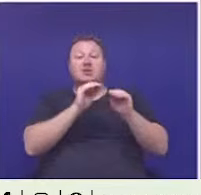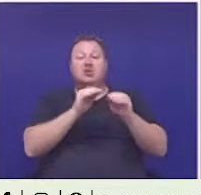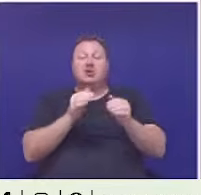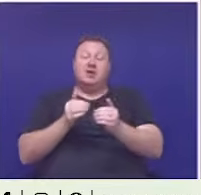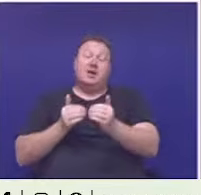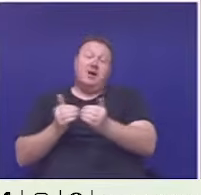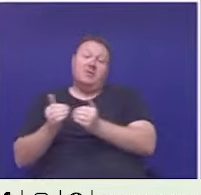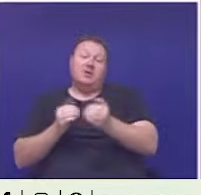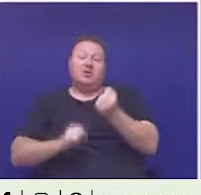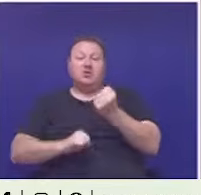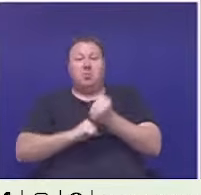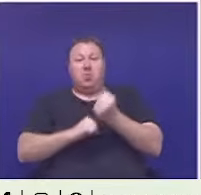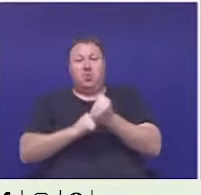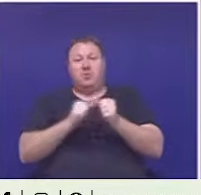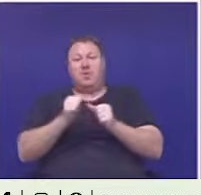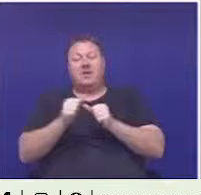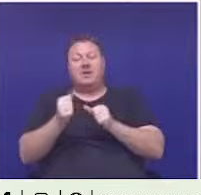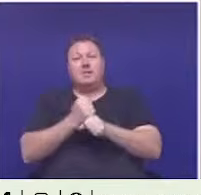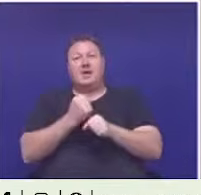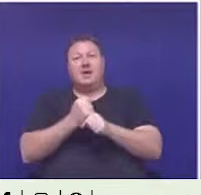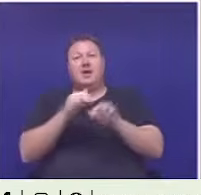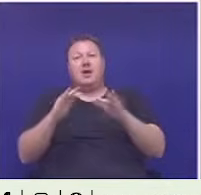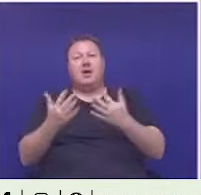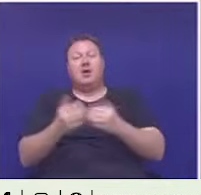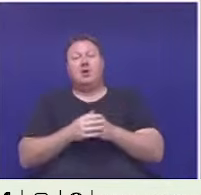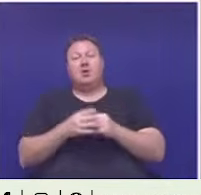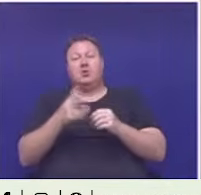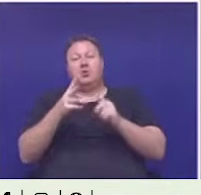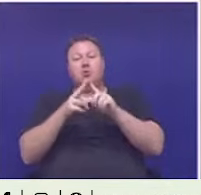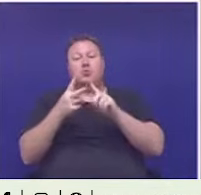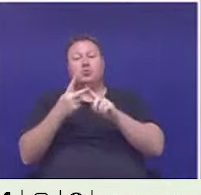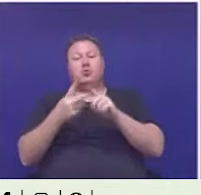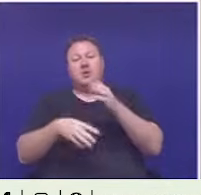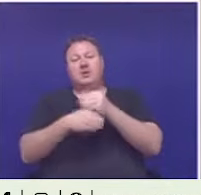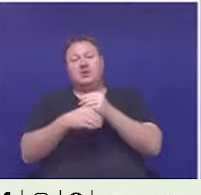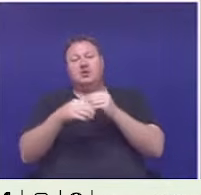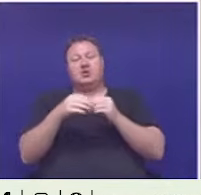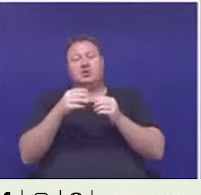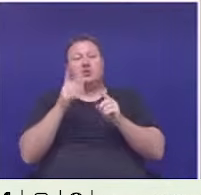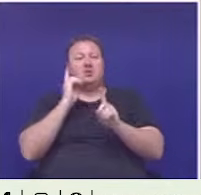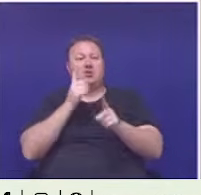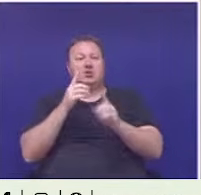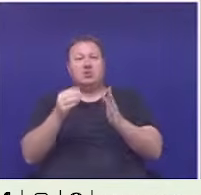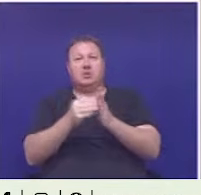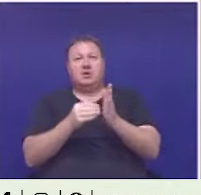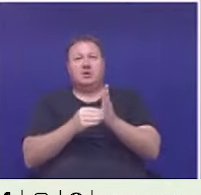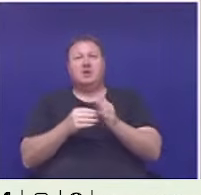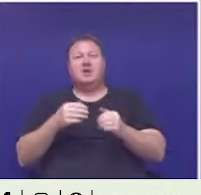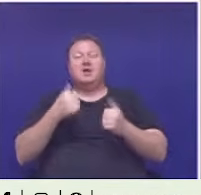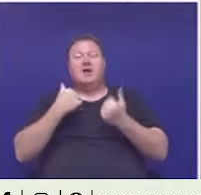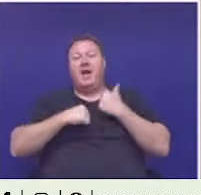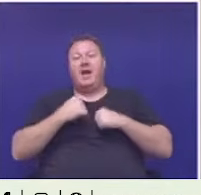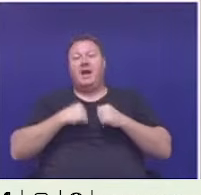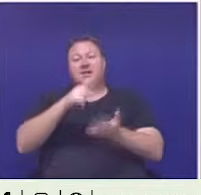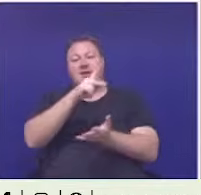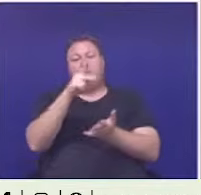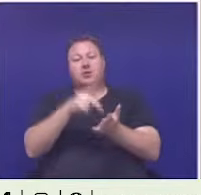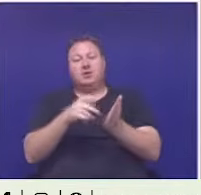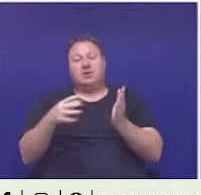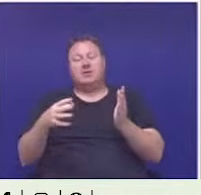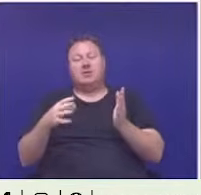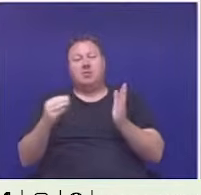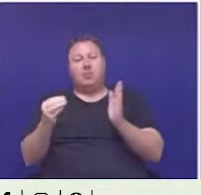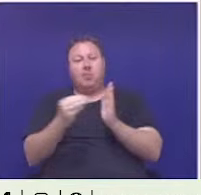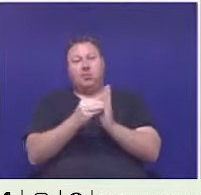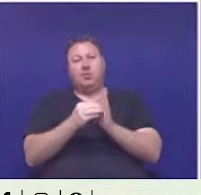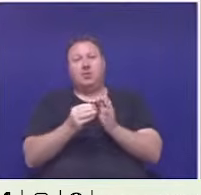through the deployment of 2 additional educators at the school, the appointment of an acting principal, and